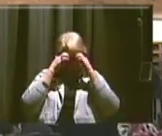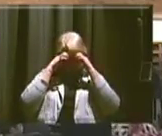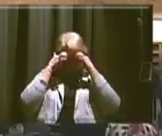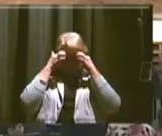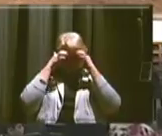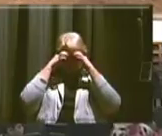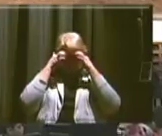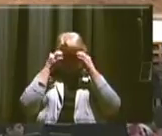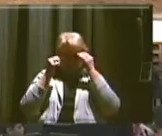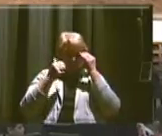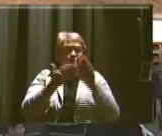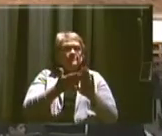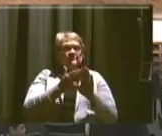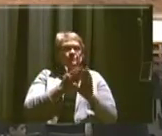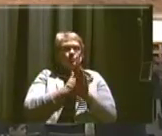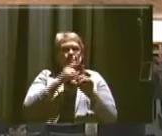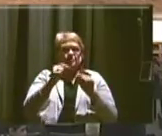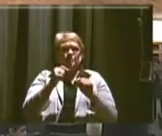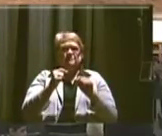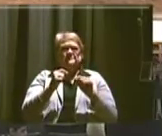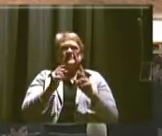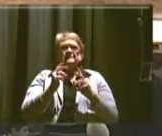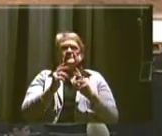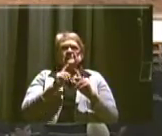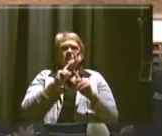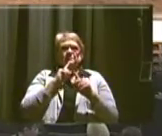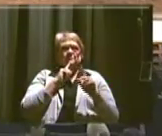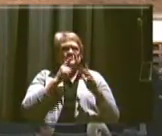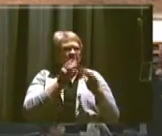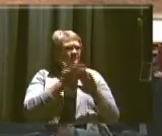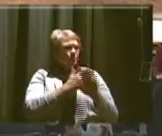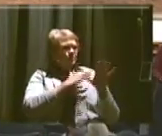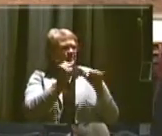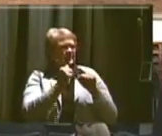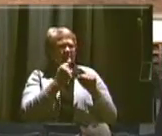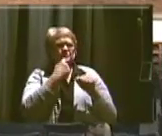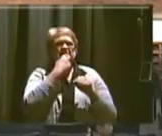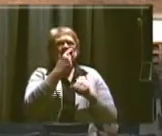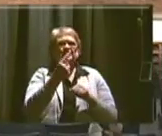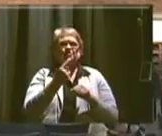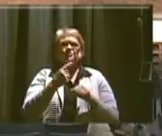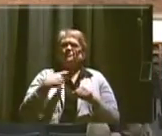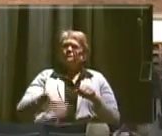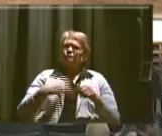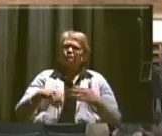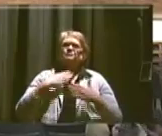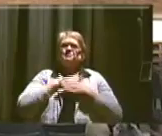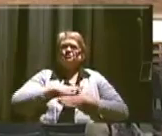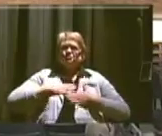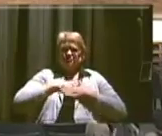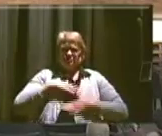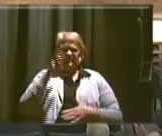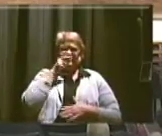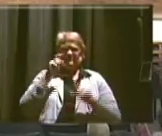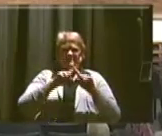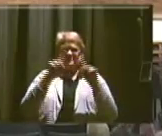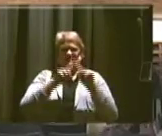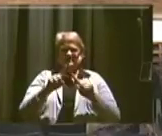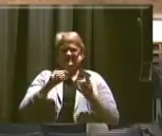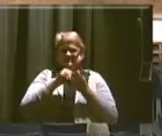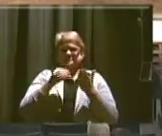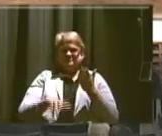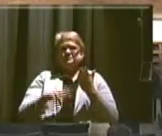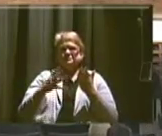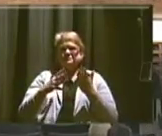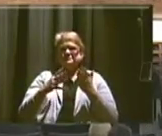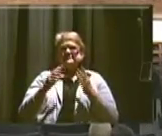call out, it has been an extraordinary pleasure to hear from so many different students and